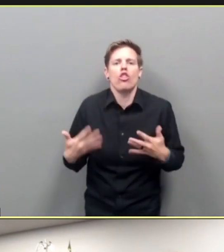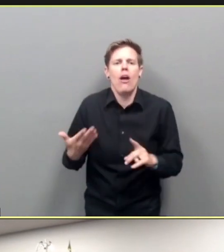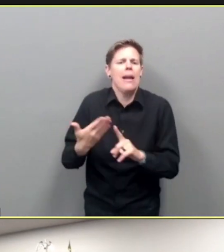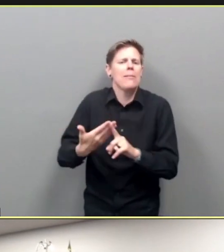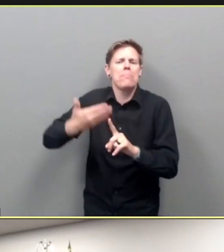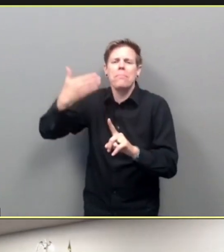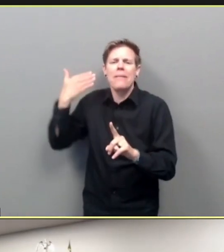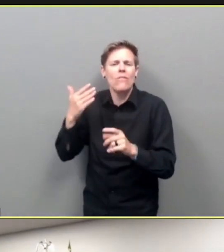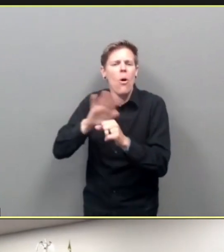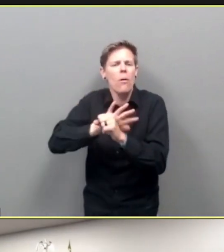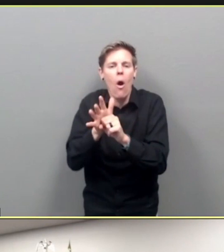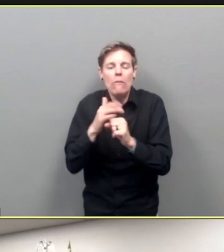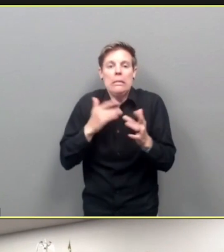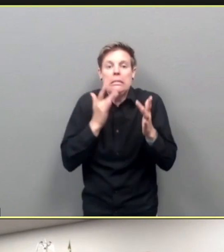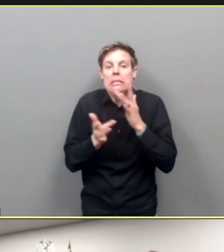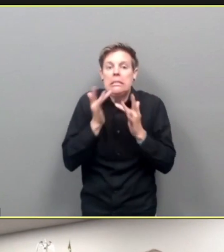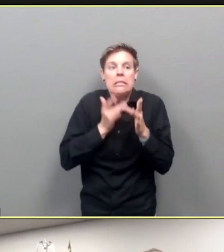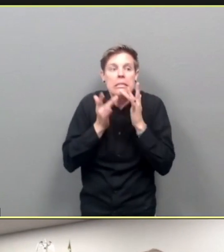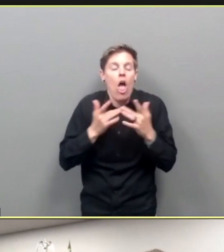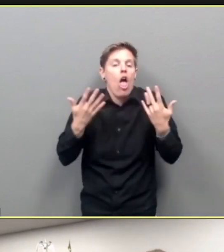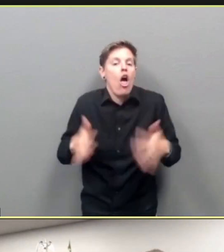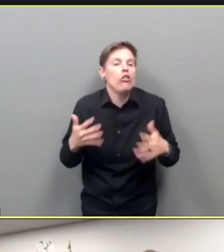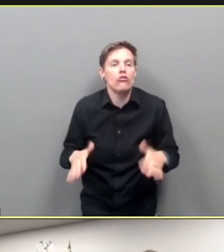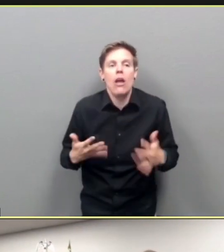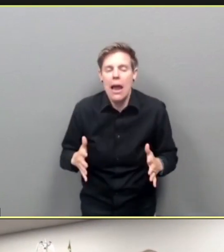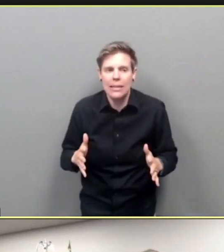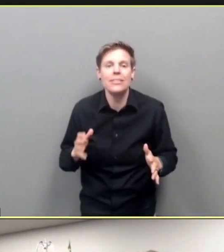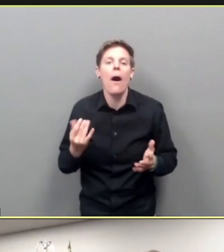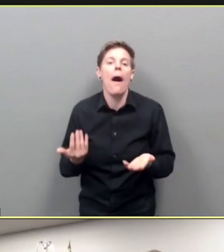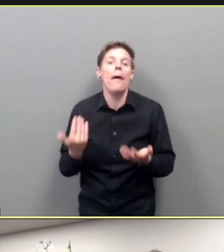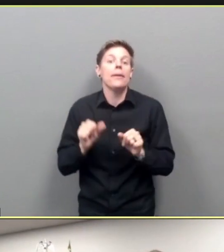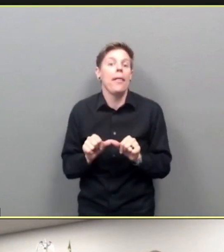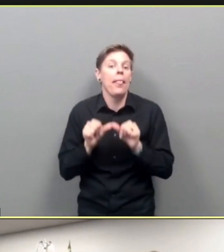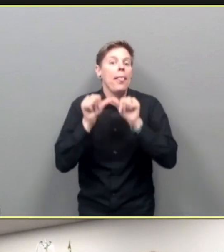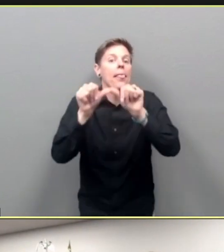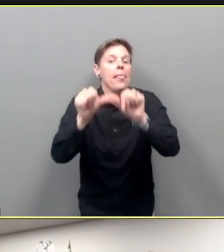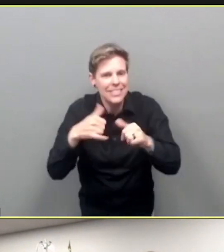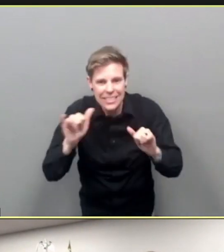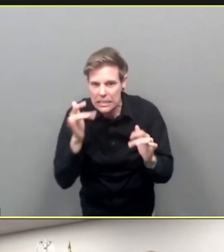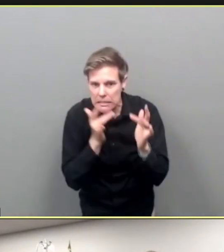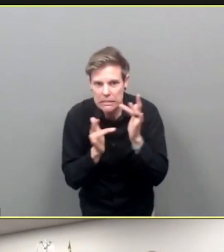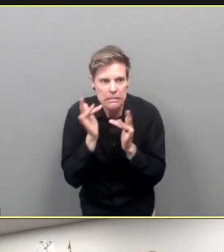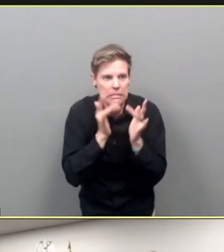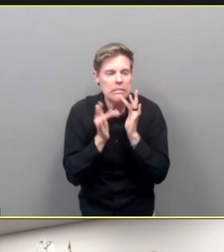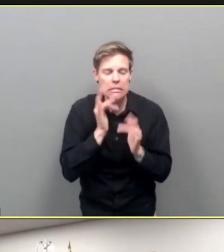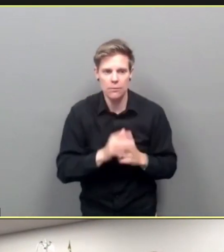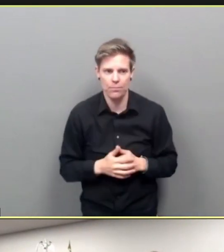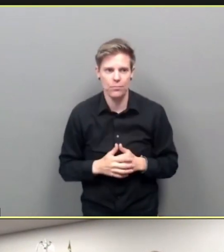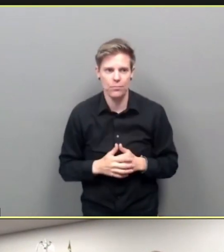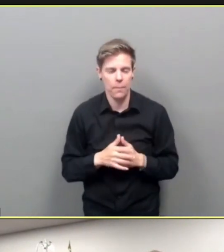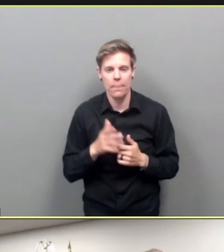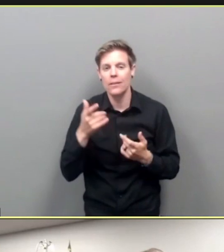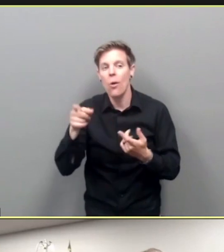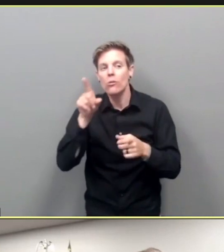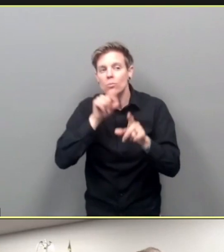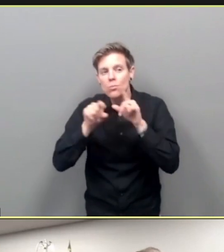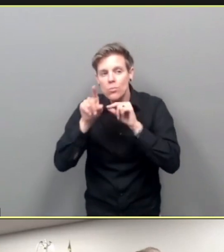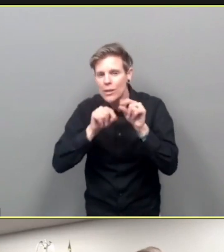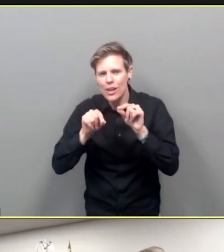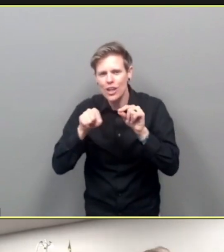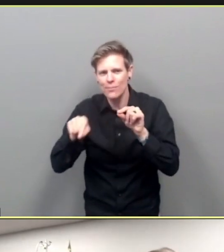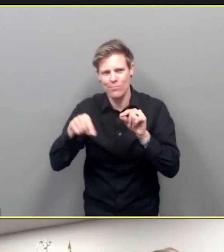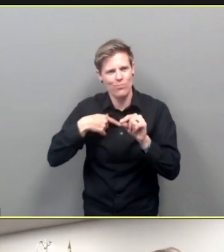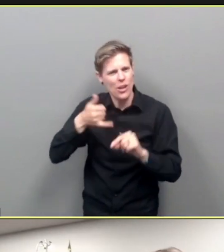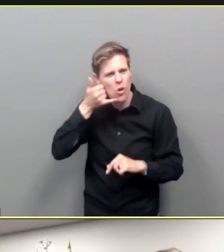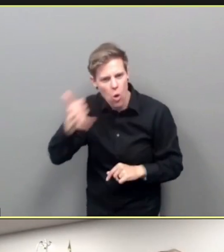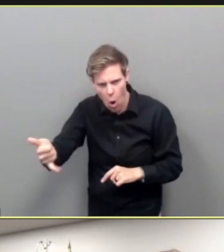referenced was the one I had referenced earlier. We did call immediately when we heard about that, but I think it